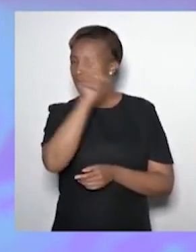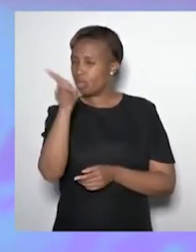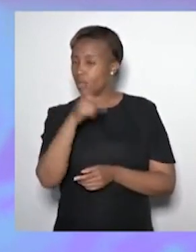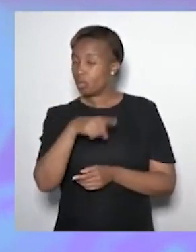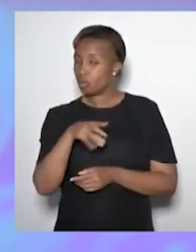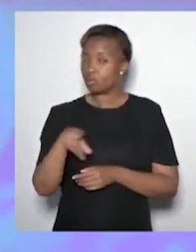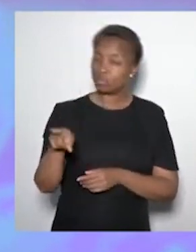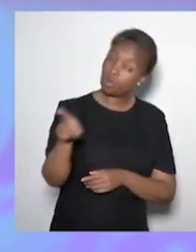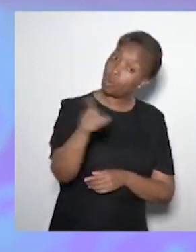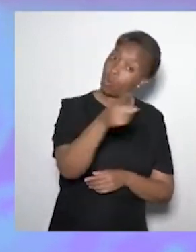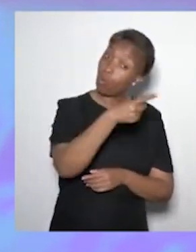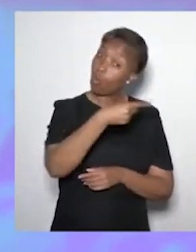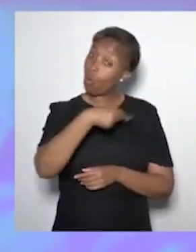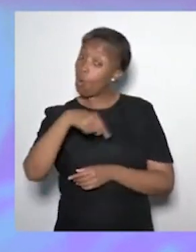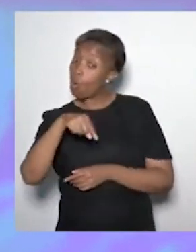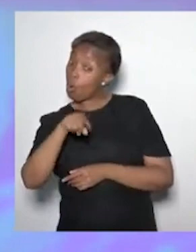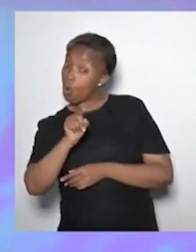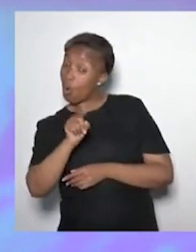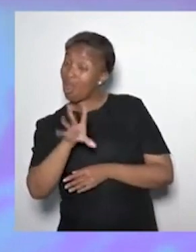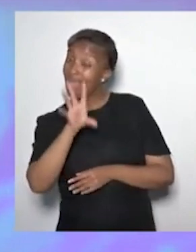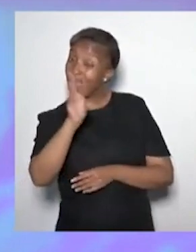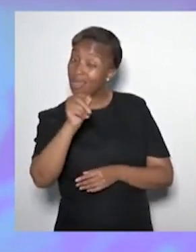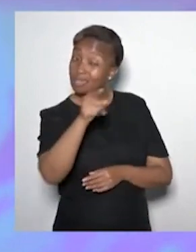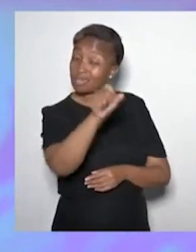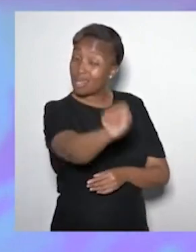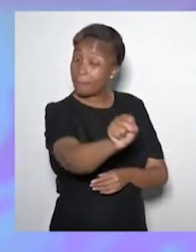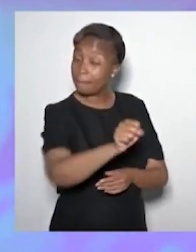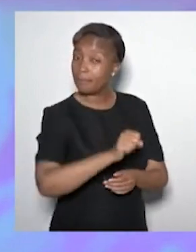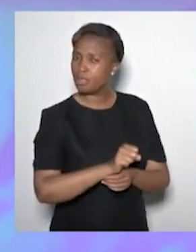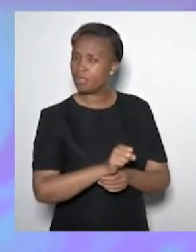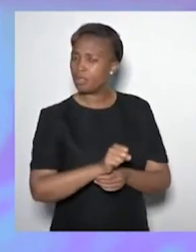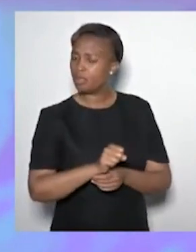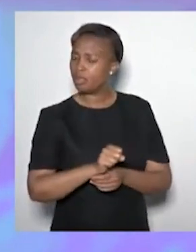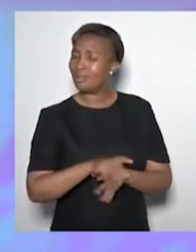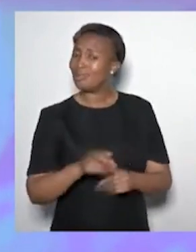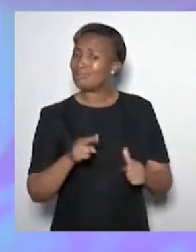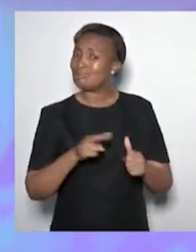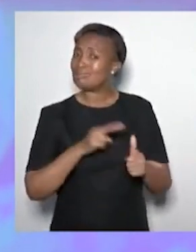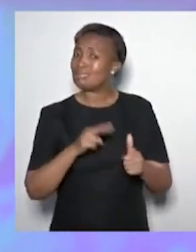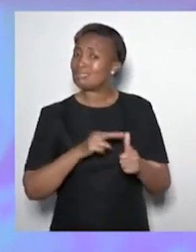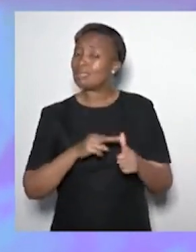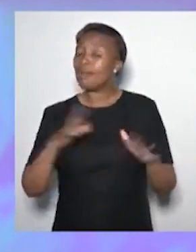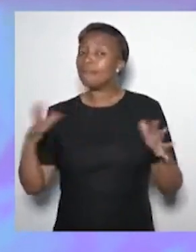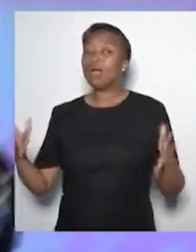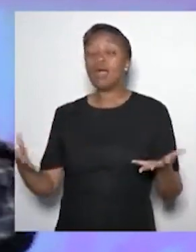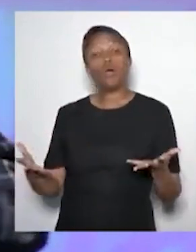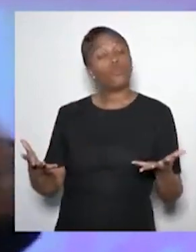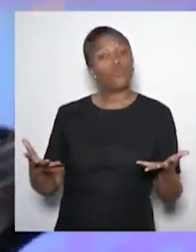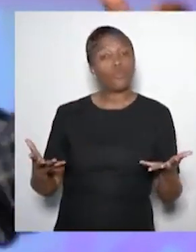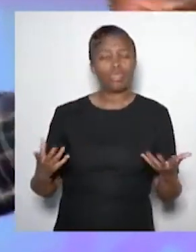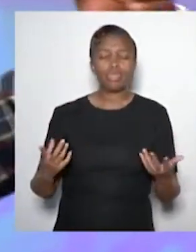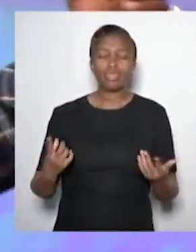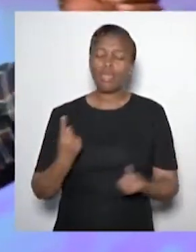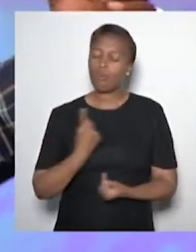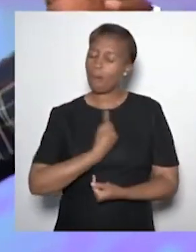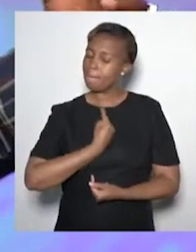was posed to him, the way he answered them, they were